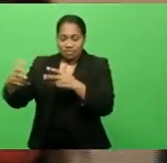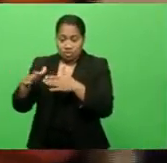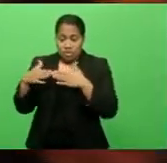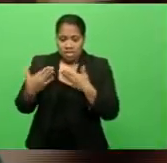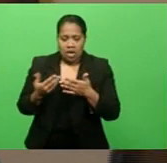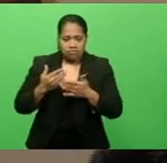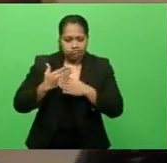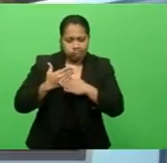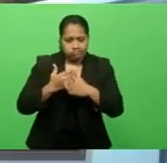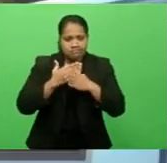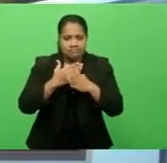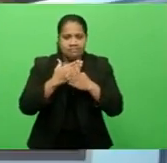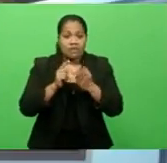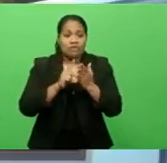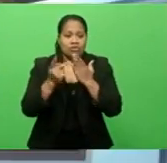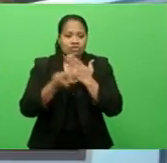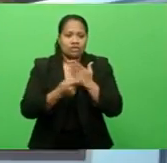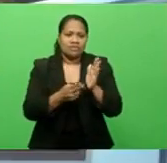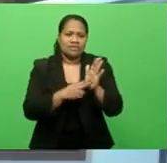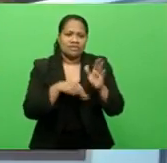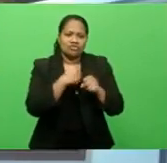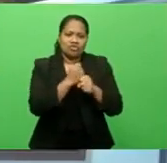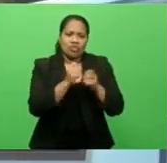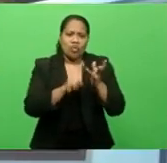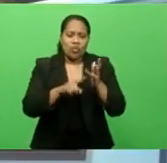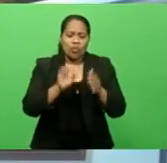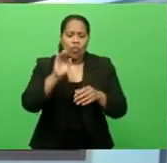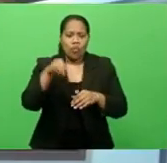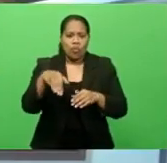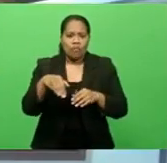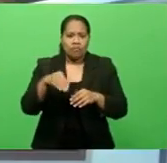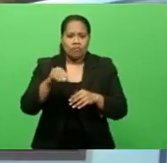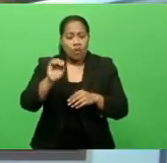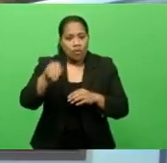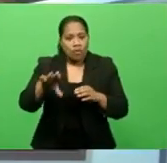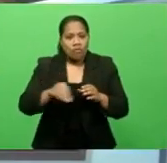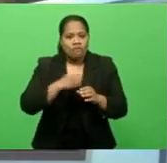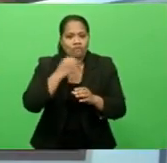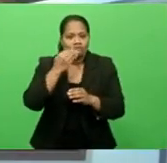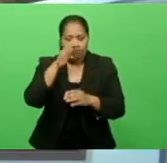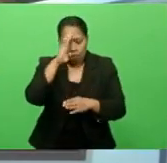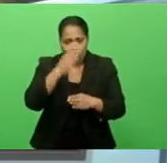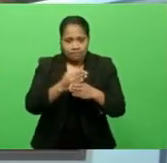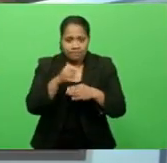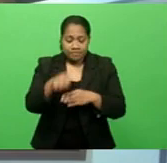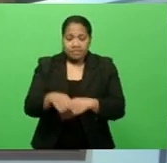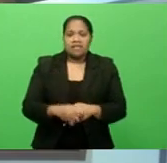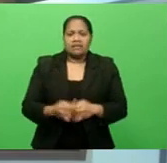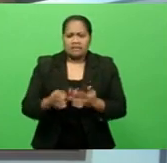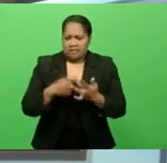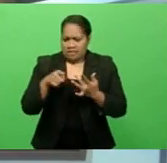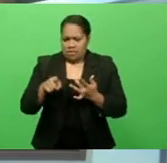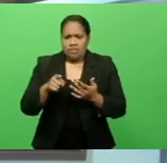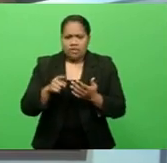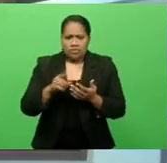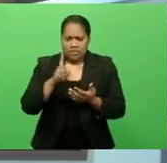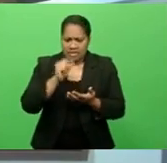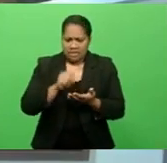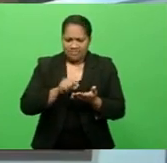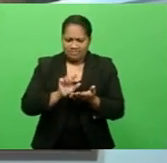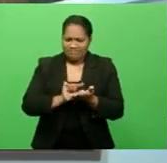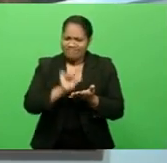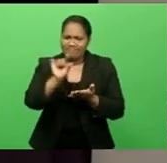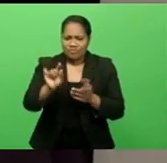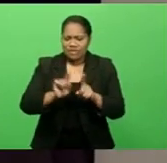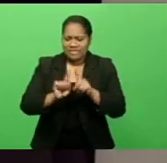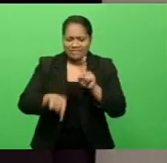of Hope. The second thing we can do is we can complement this budget support with different projects which are specific to the